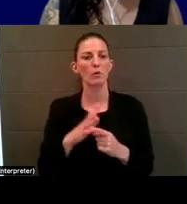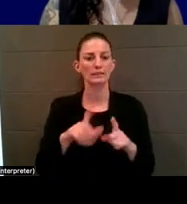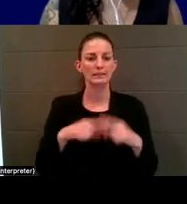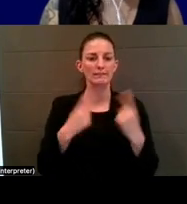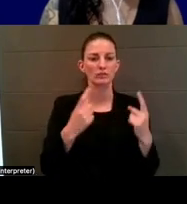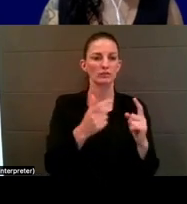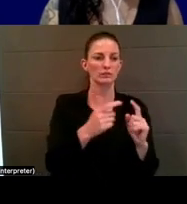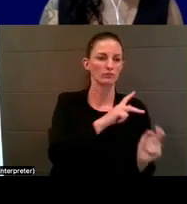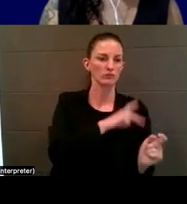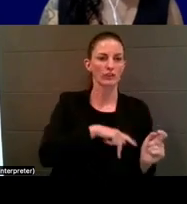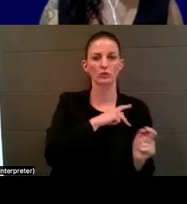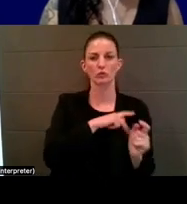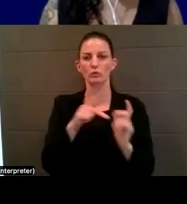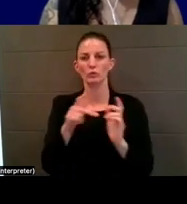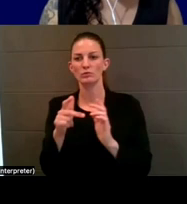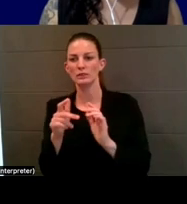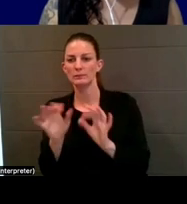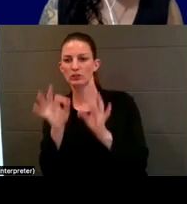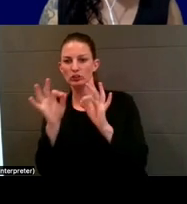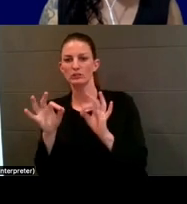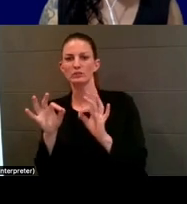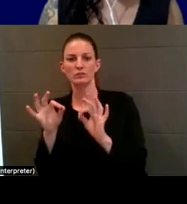professionals.